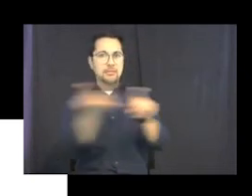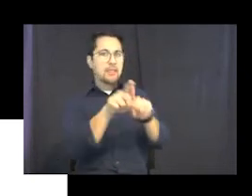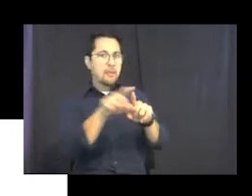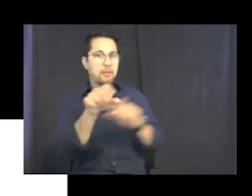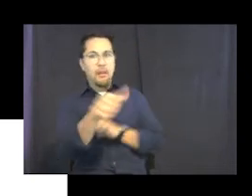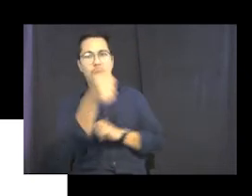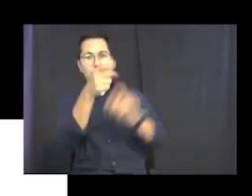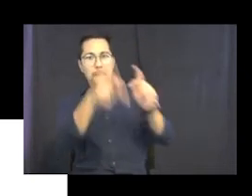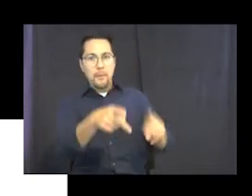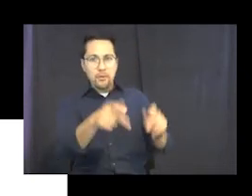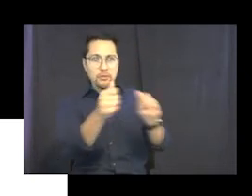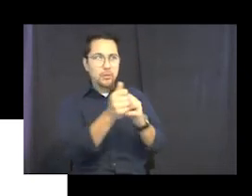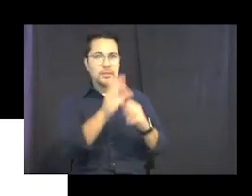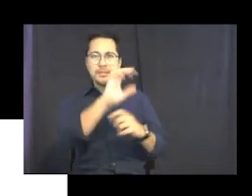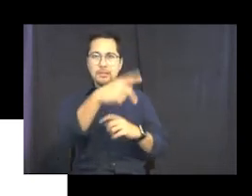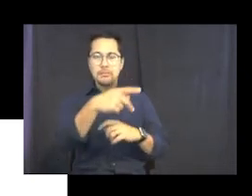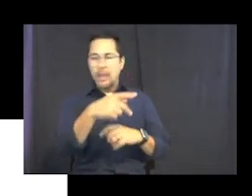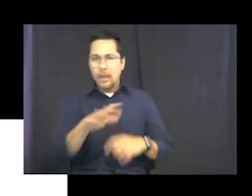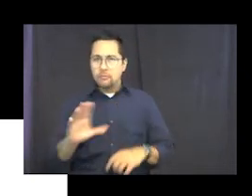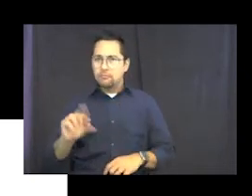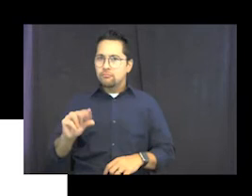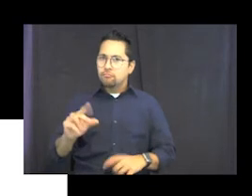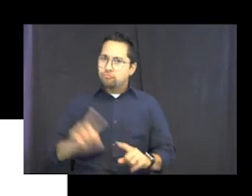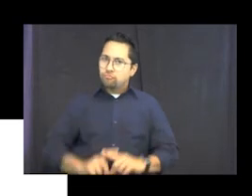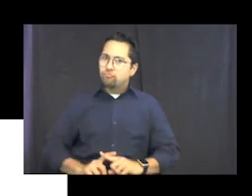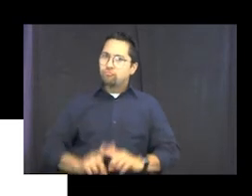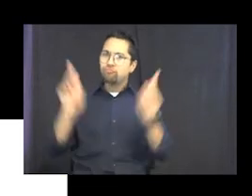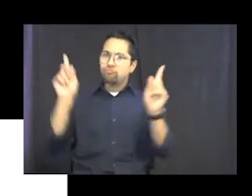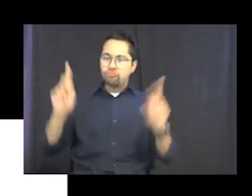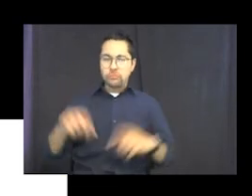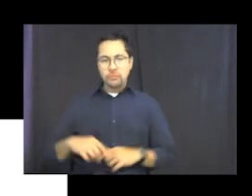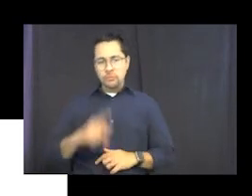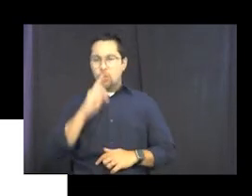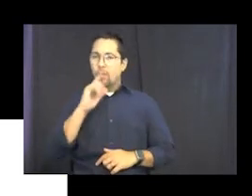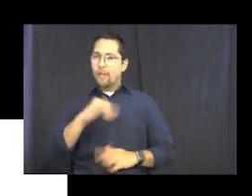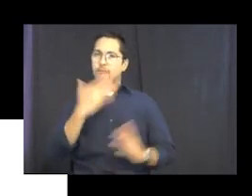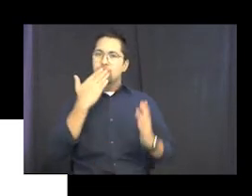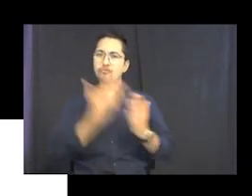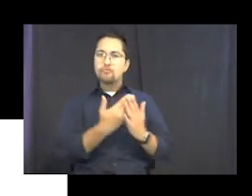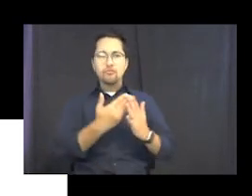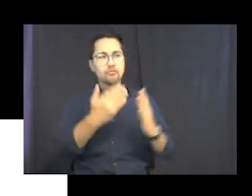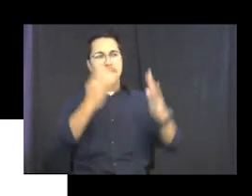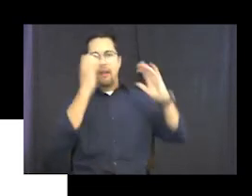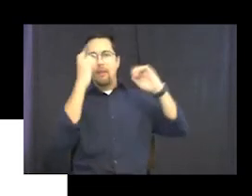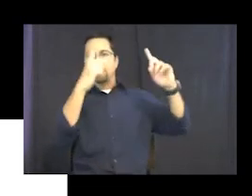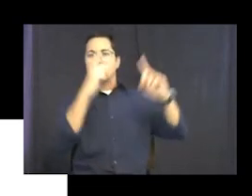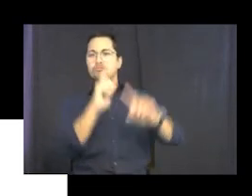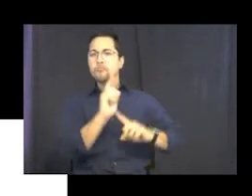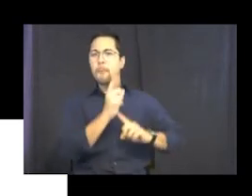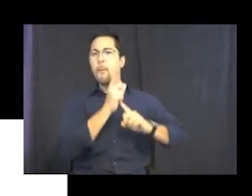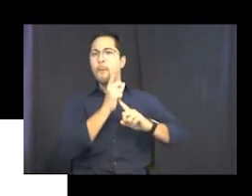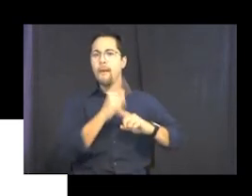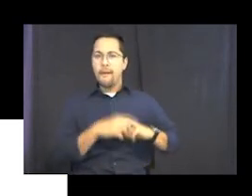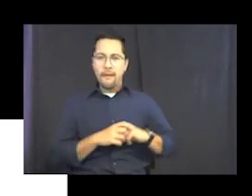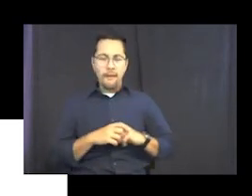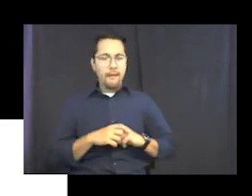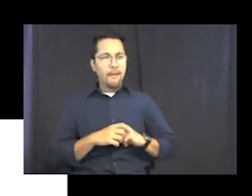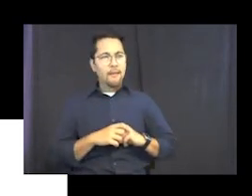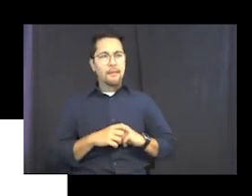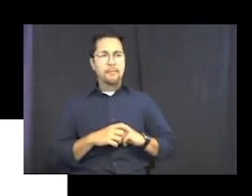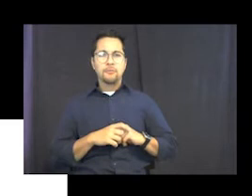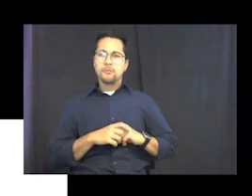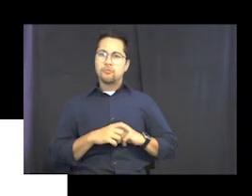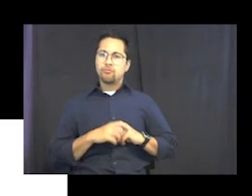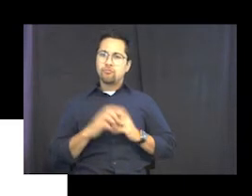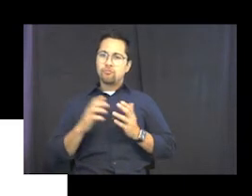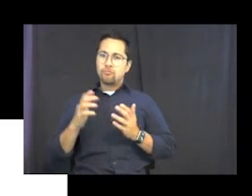another individual with cerebral palsy. So it became a great educational tool to bring